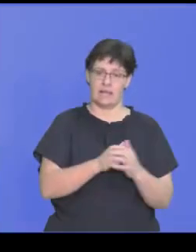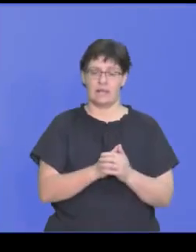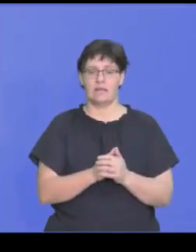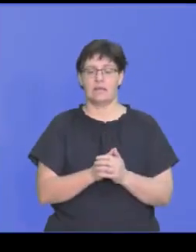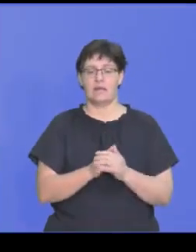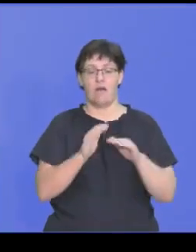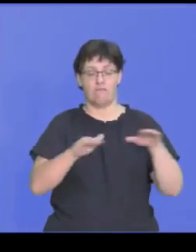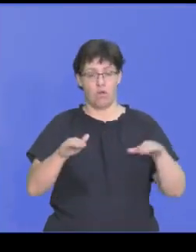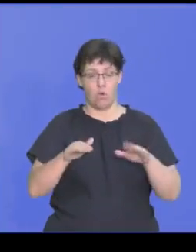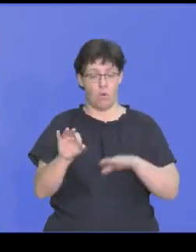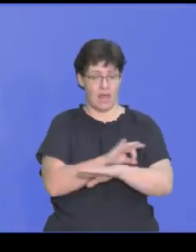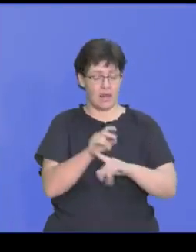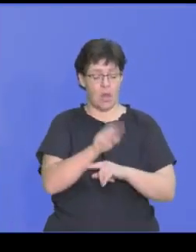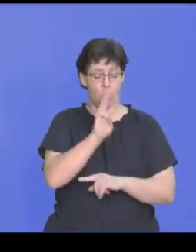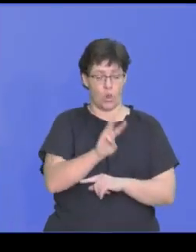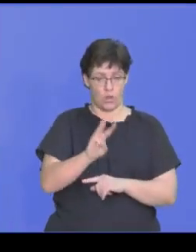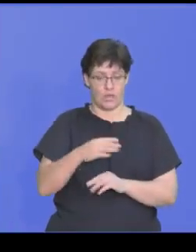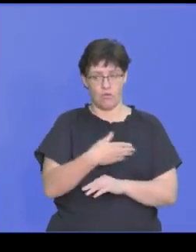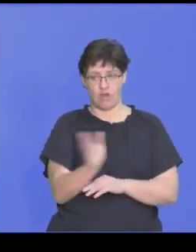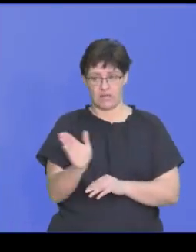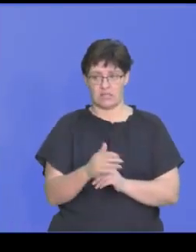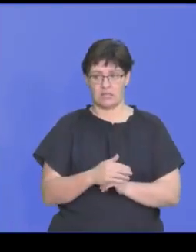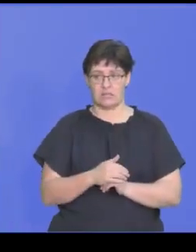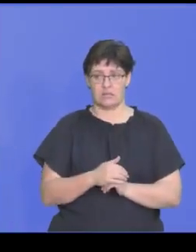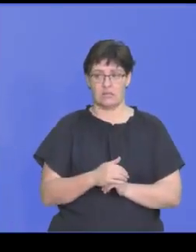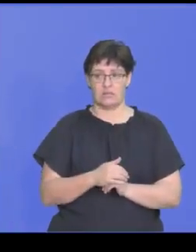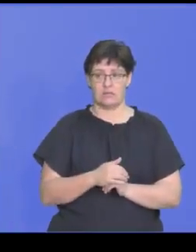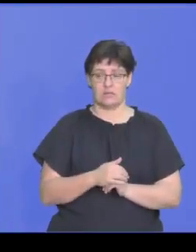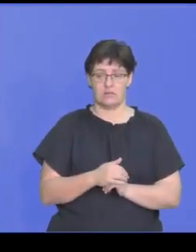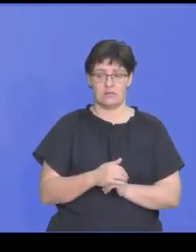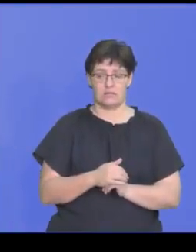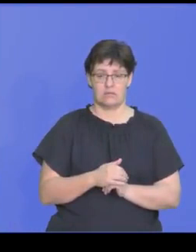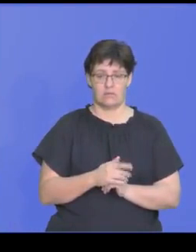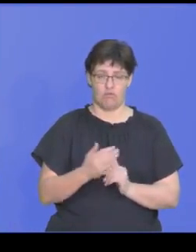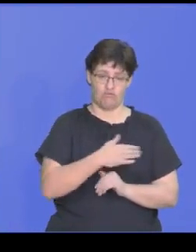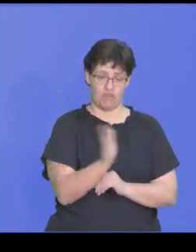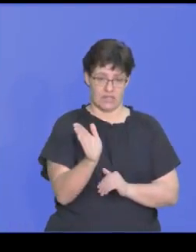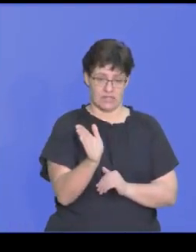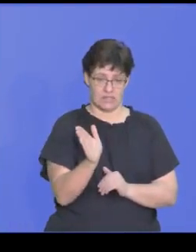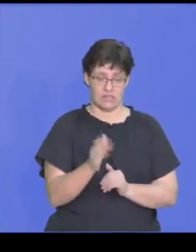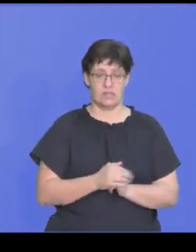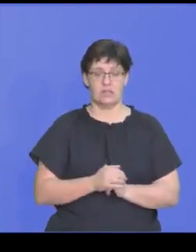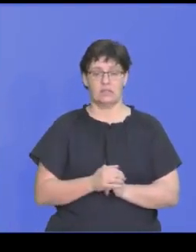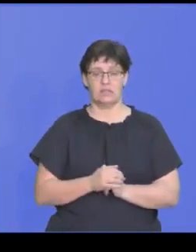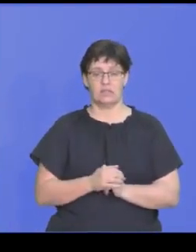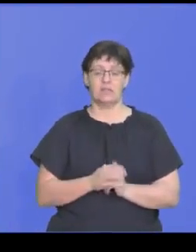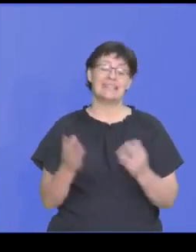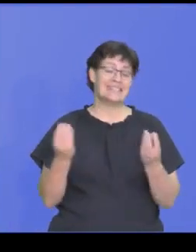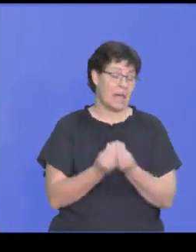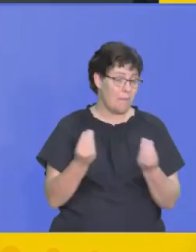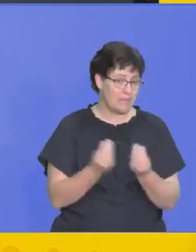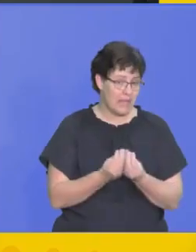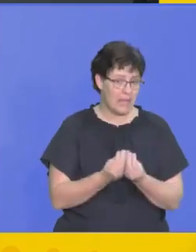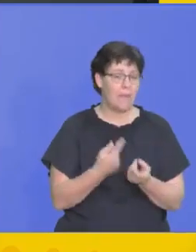my thing. So from Woolworths, she turned right. So from Woolworths, she turned right. Now,